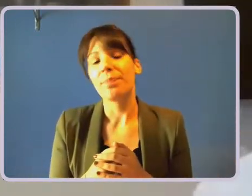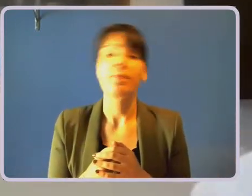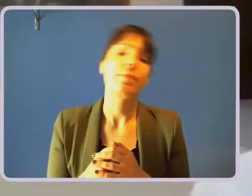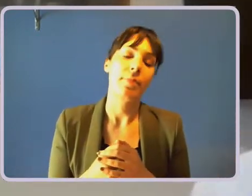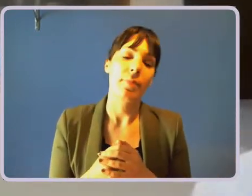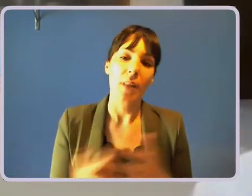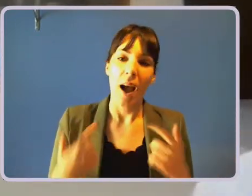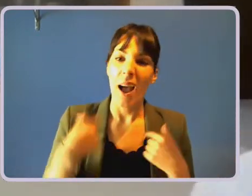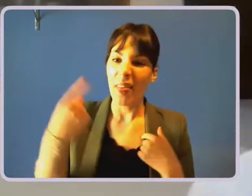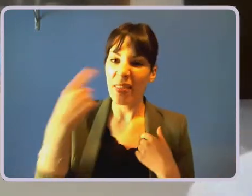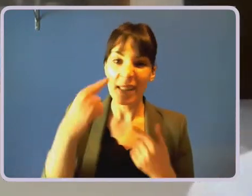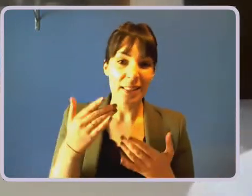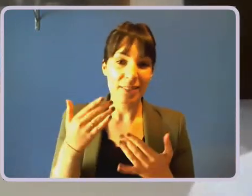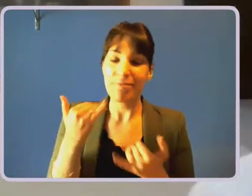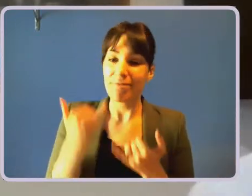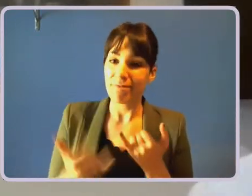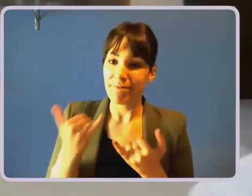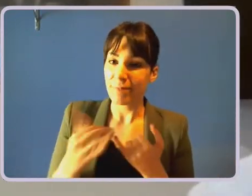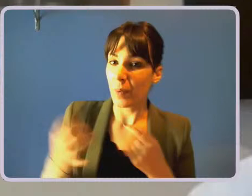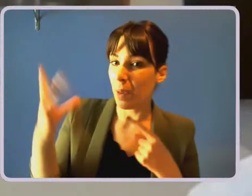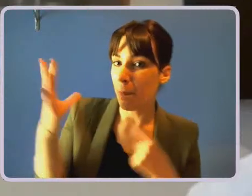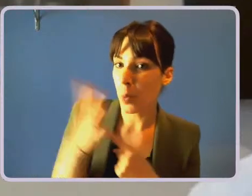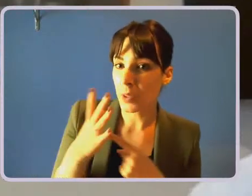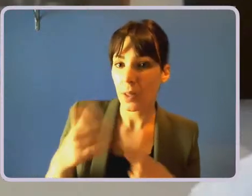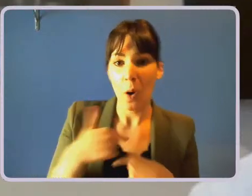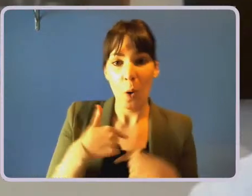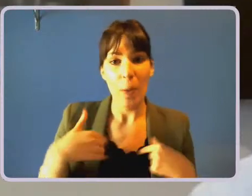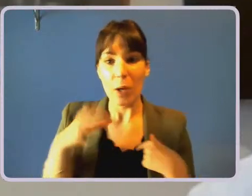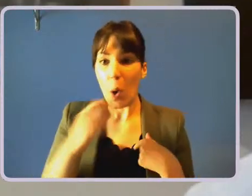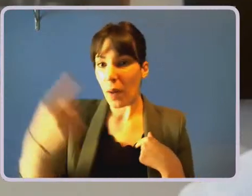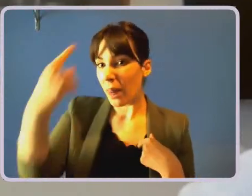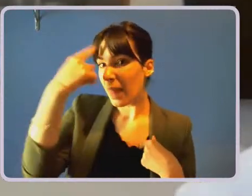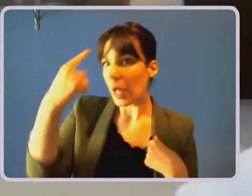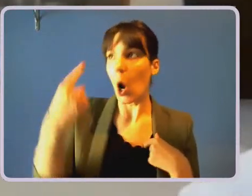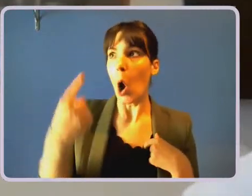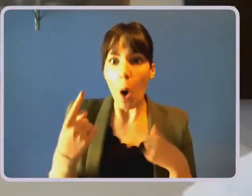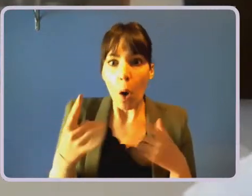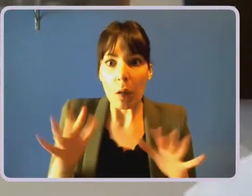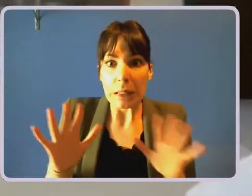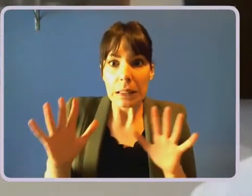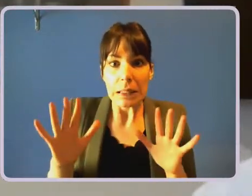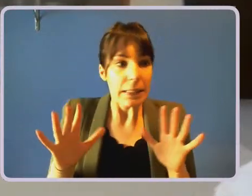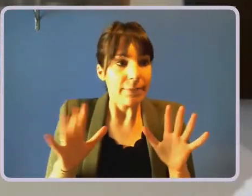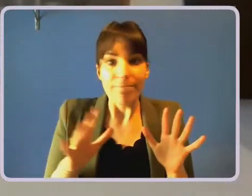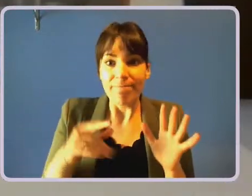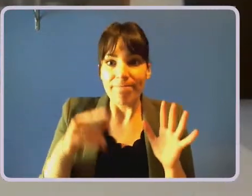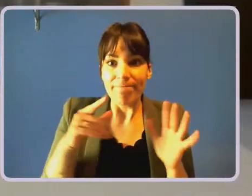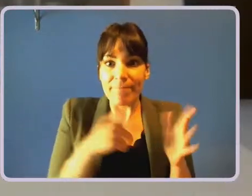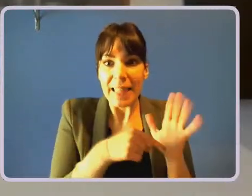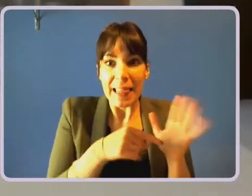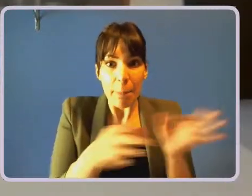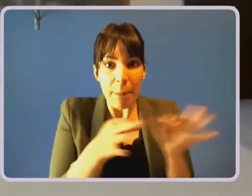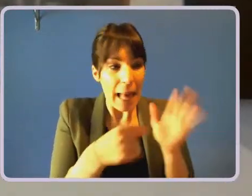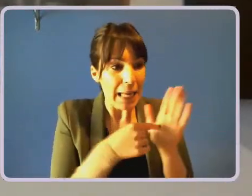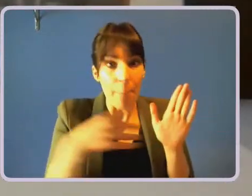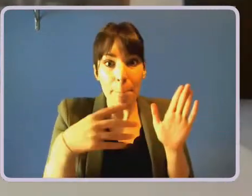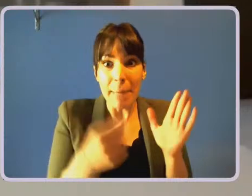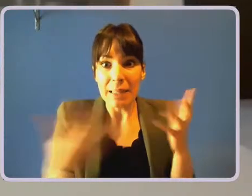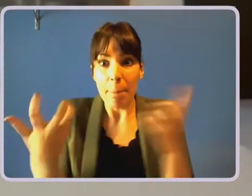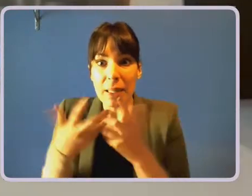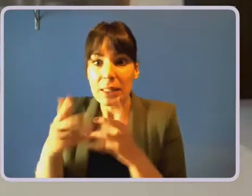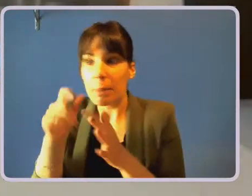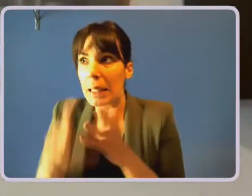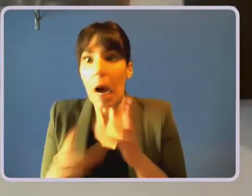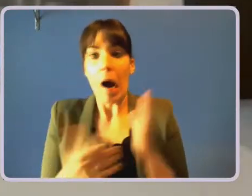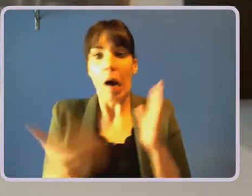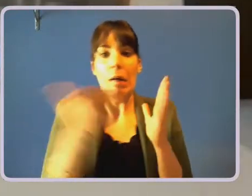really important that we're not an afterthought and we're actually at the table, and that's a key take-home message. We can talk funding, we could talk